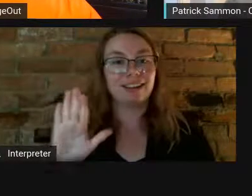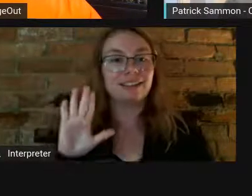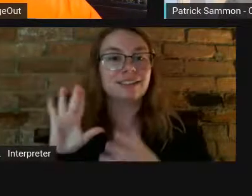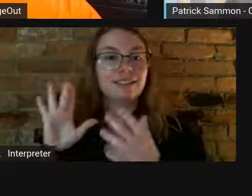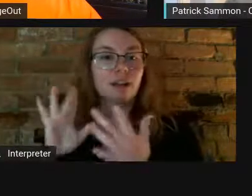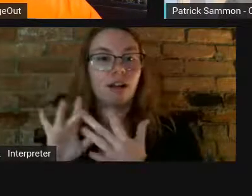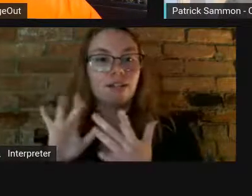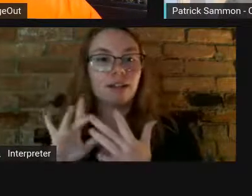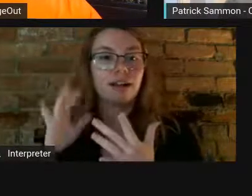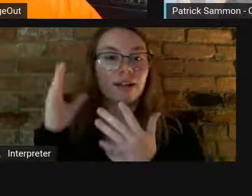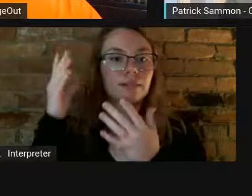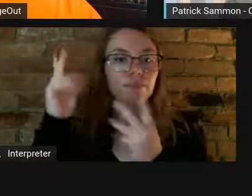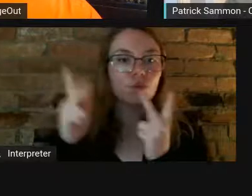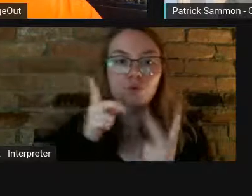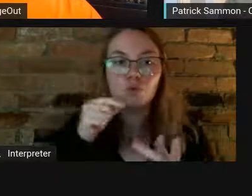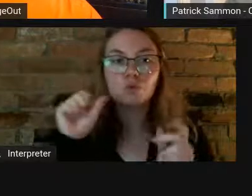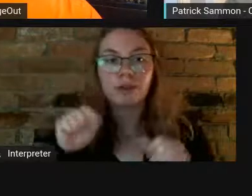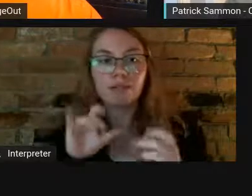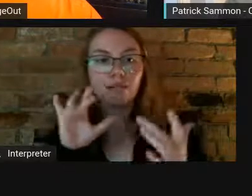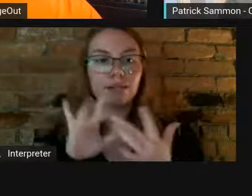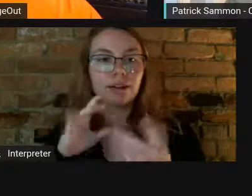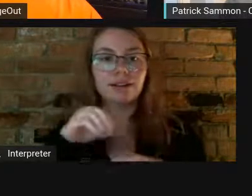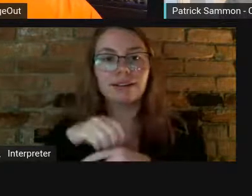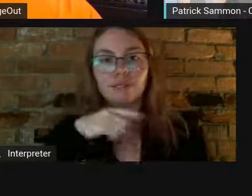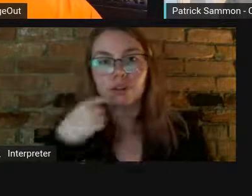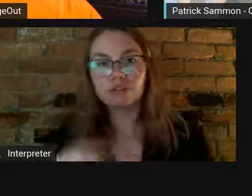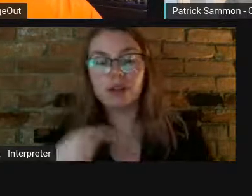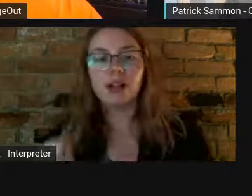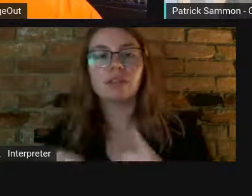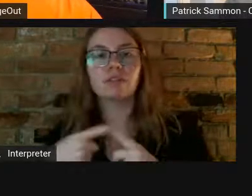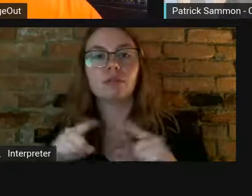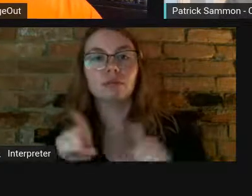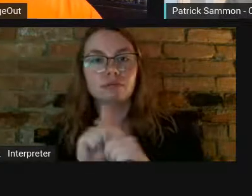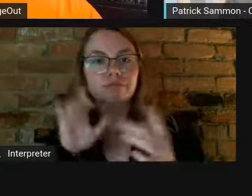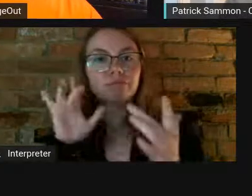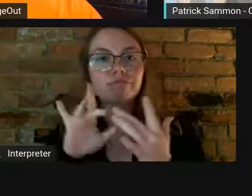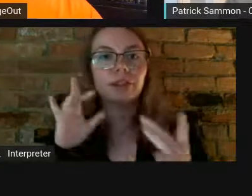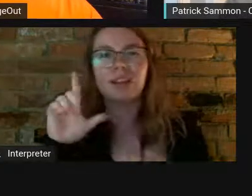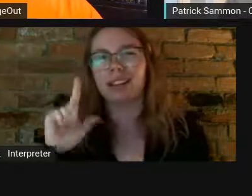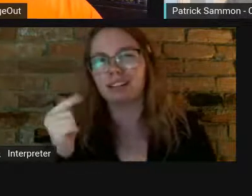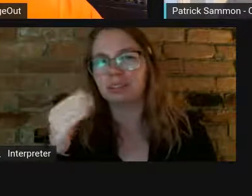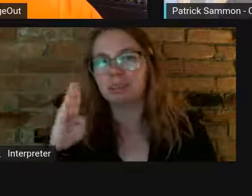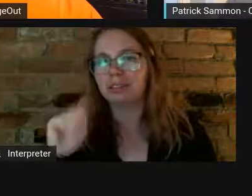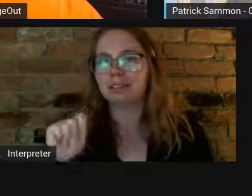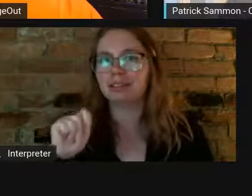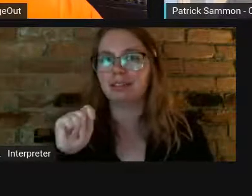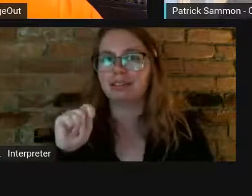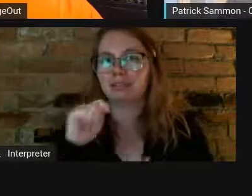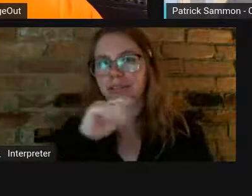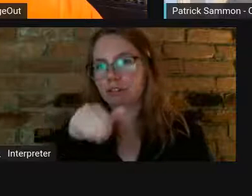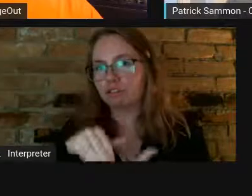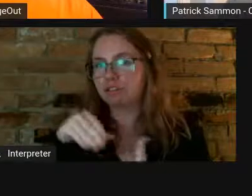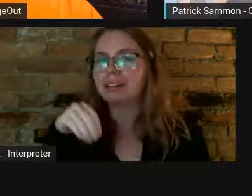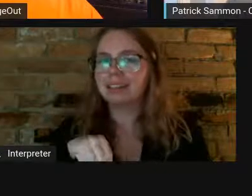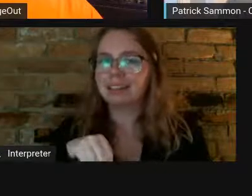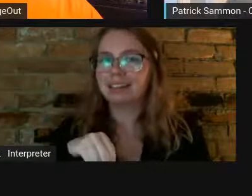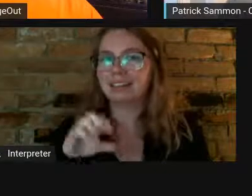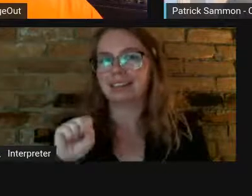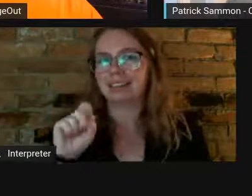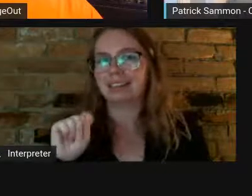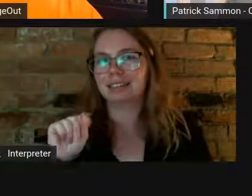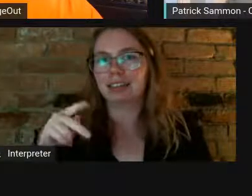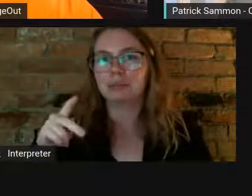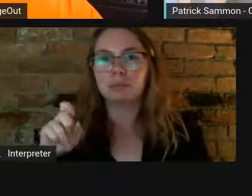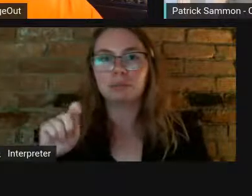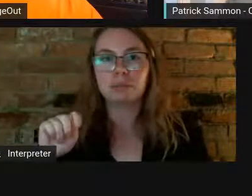Then I think the first place was like LGBT Center in St. Petersburg, who gave us a bunch of contacts. But even within that, there